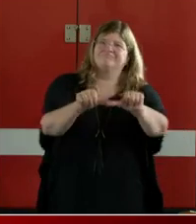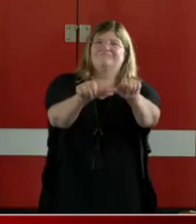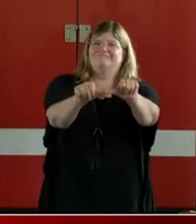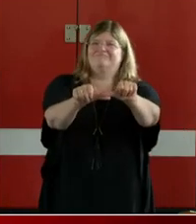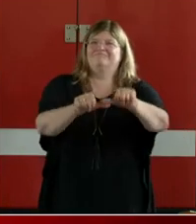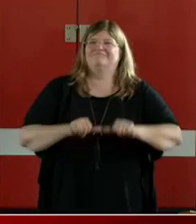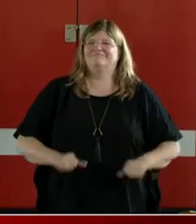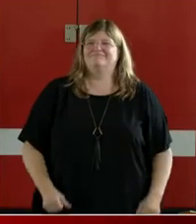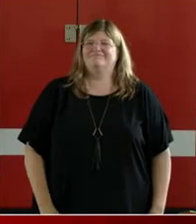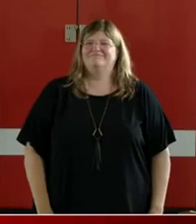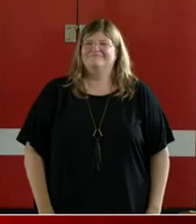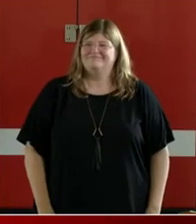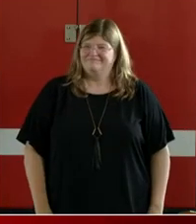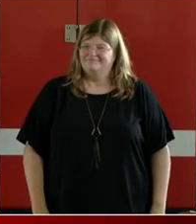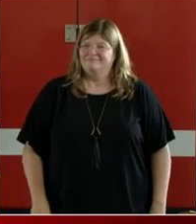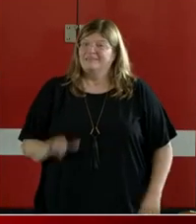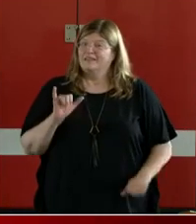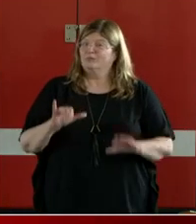thank you, John.